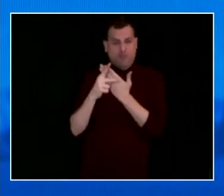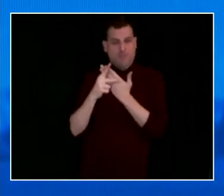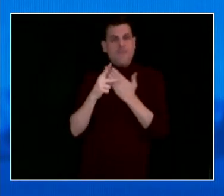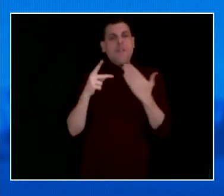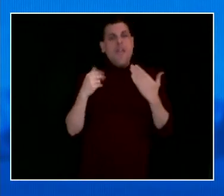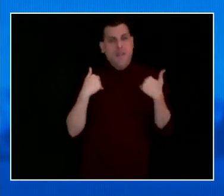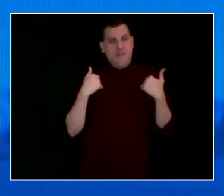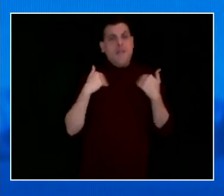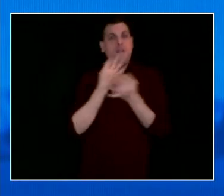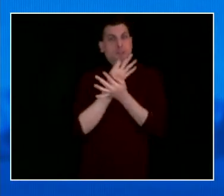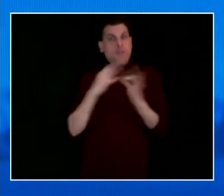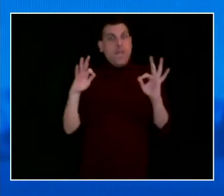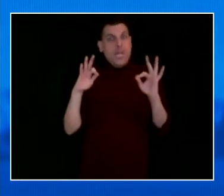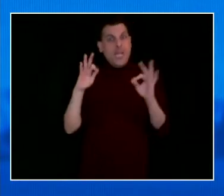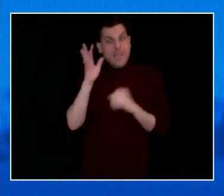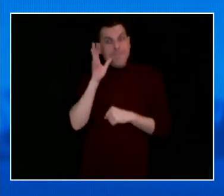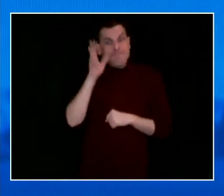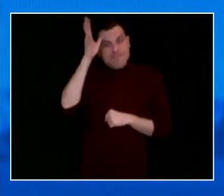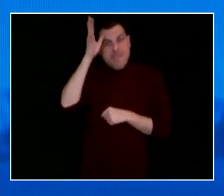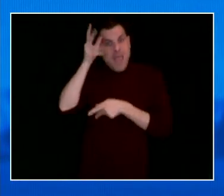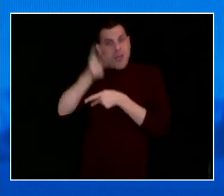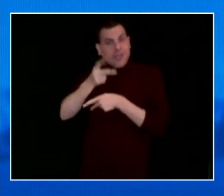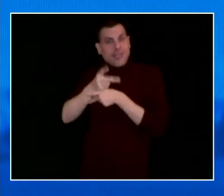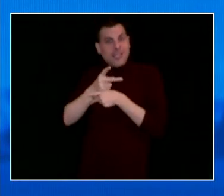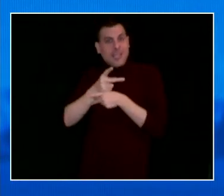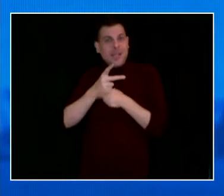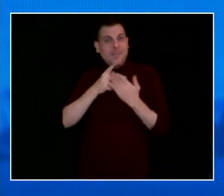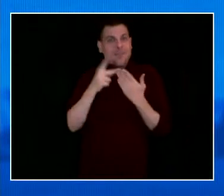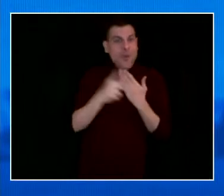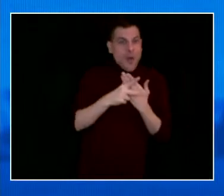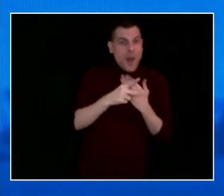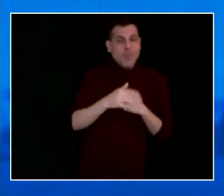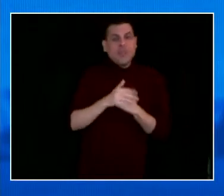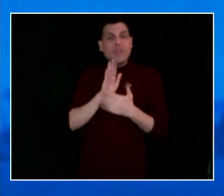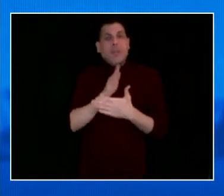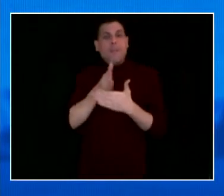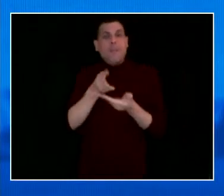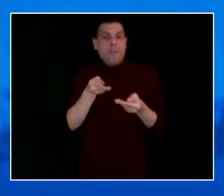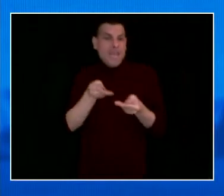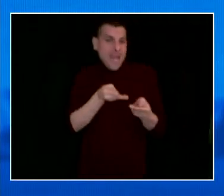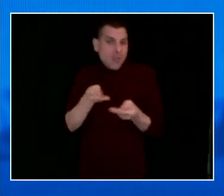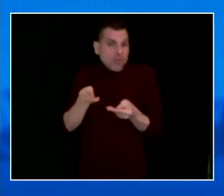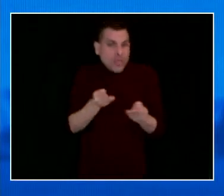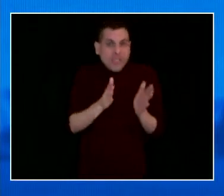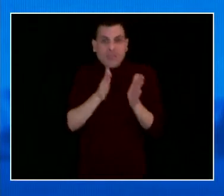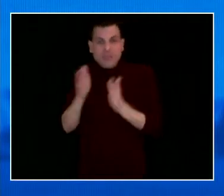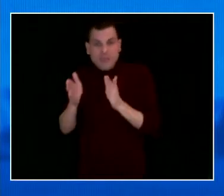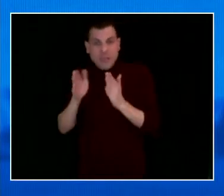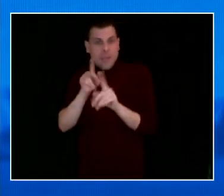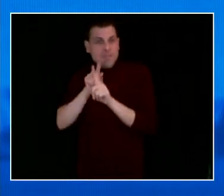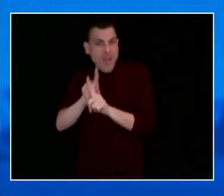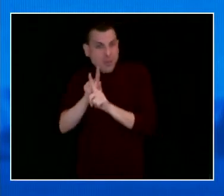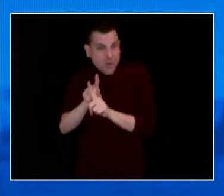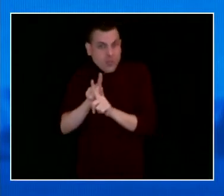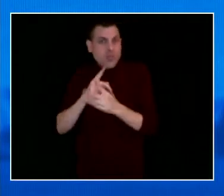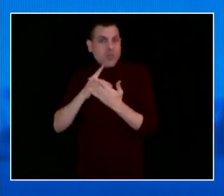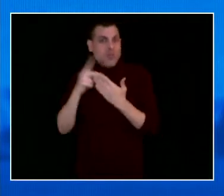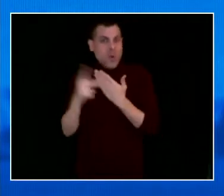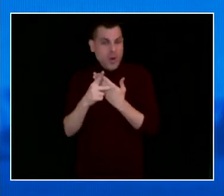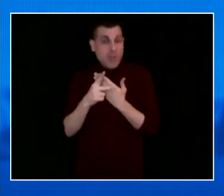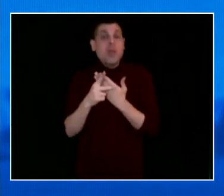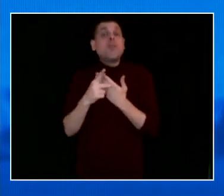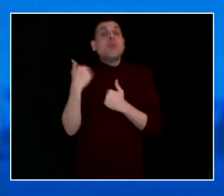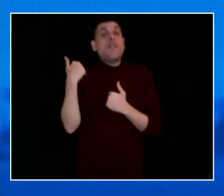parenting programs, mediation, and mentorship. Today, I'm proud to announce that we're going to double the